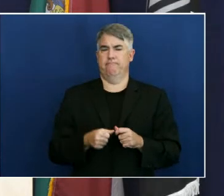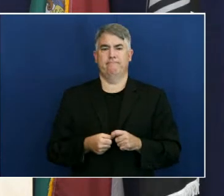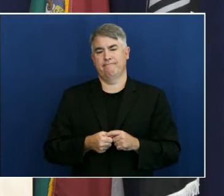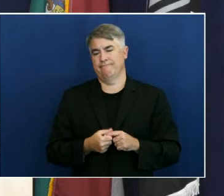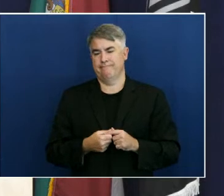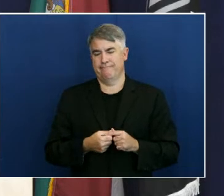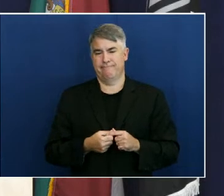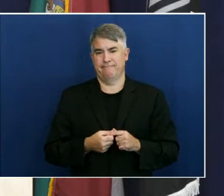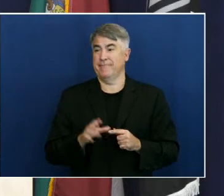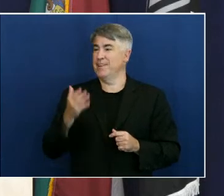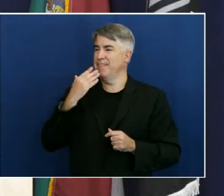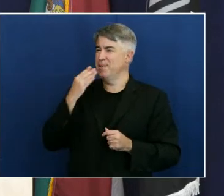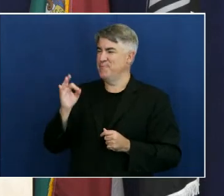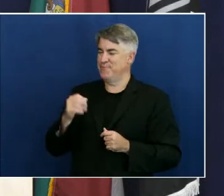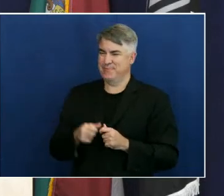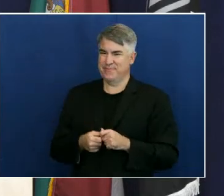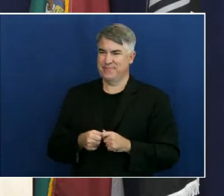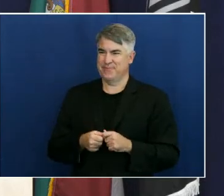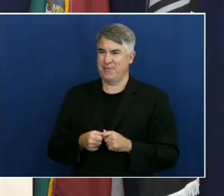Thank you.